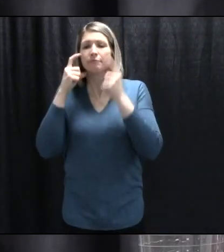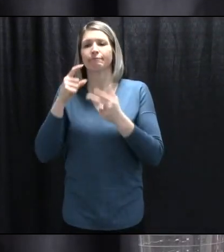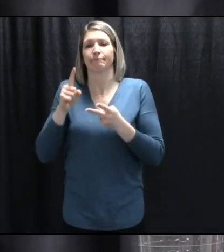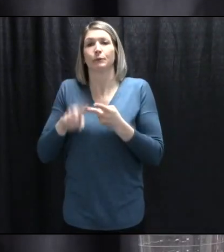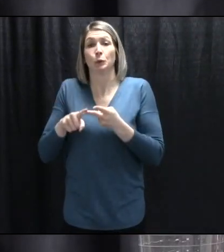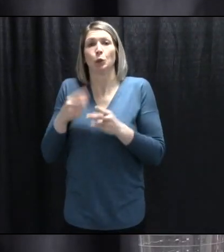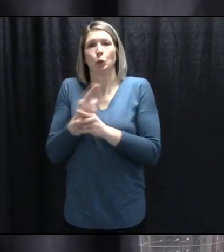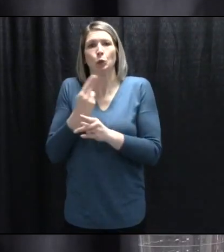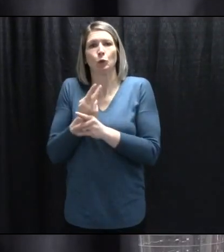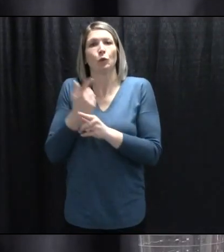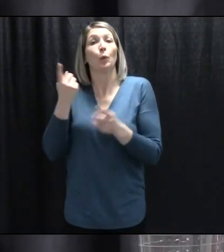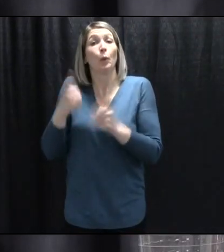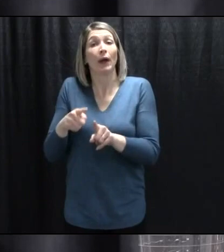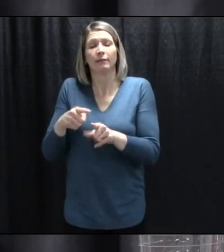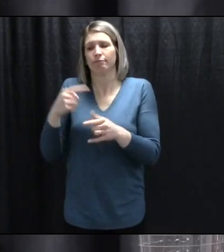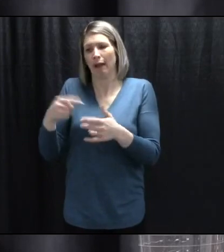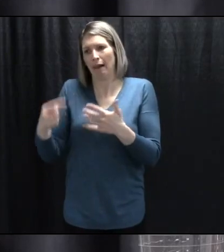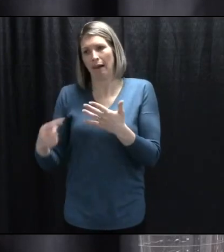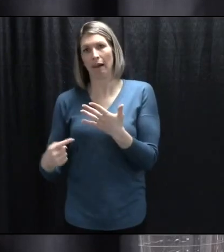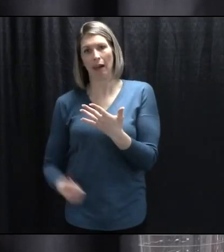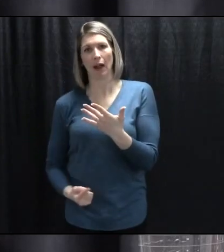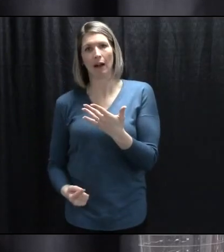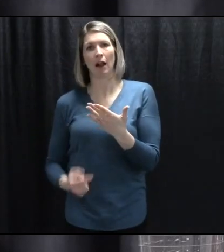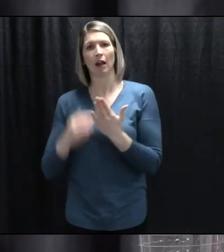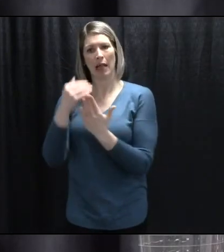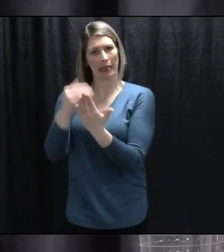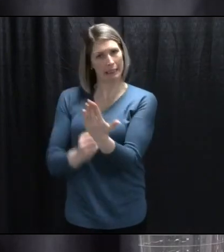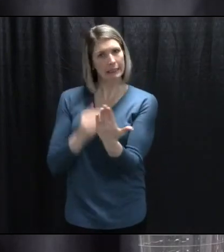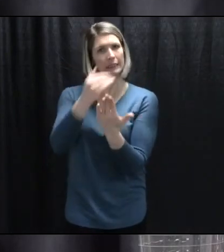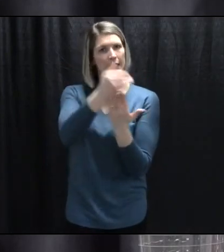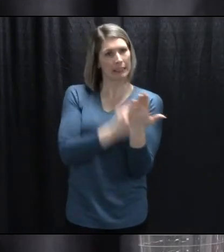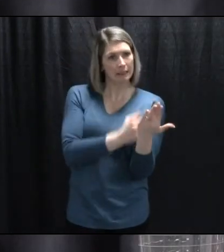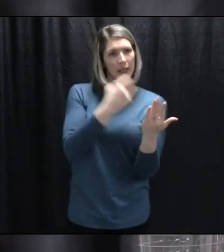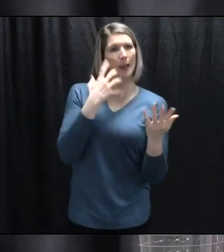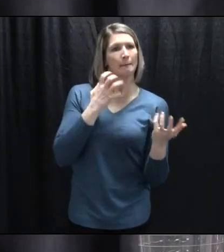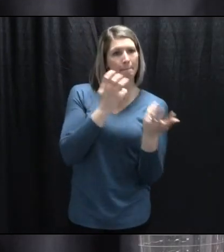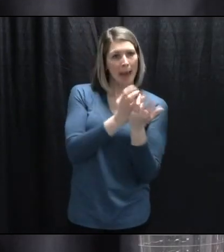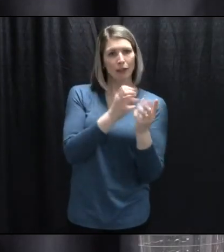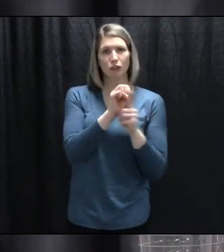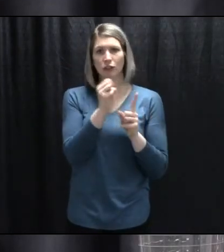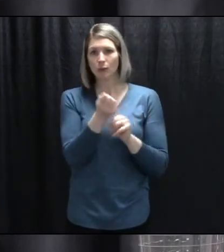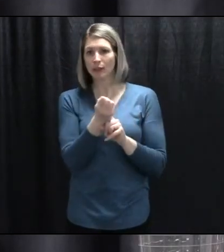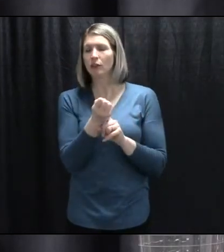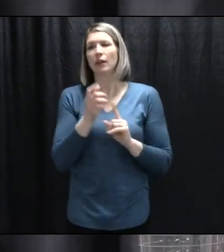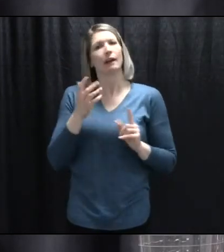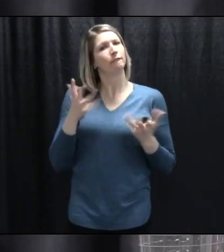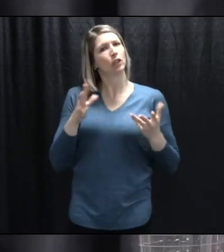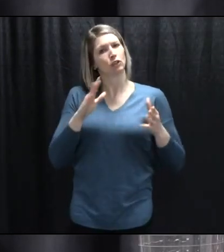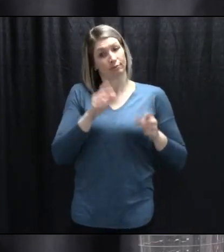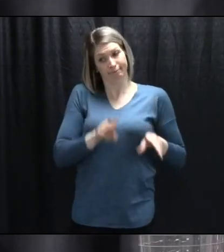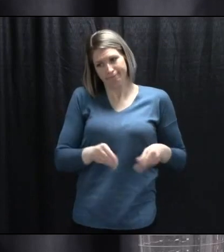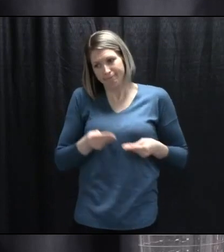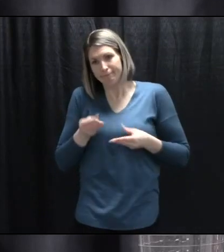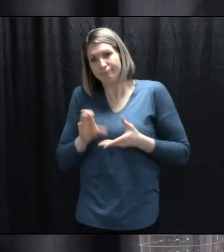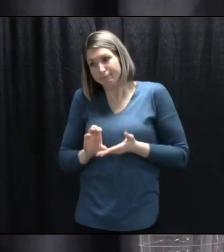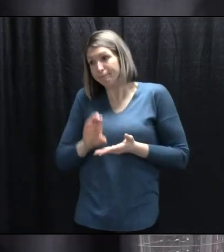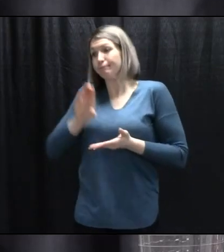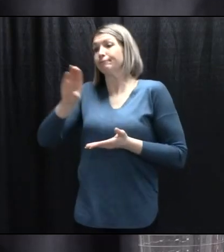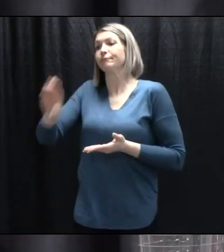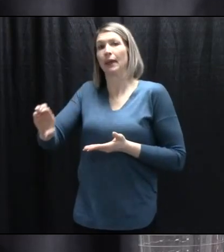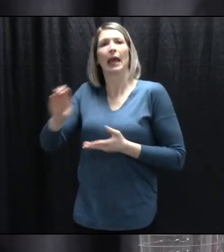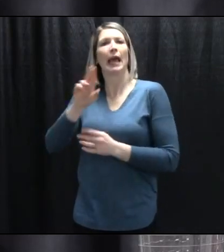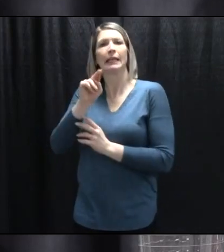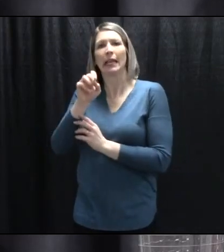and we have presented that to the representatives of the workforce, be it the RNU or NAPE or